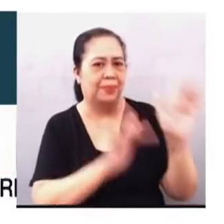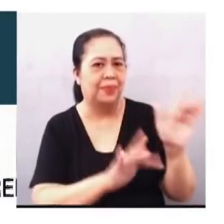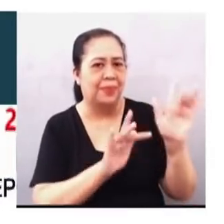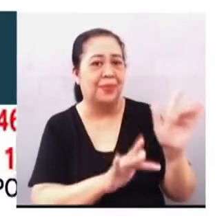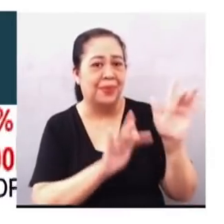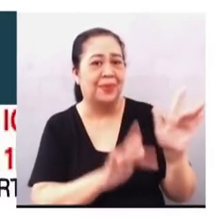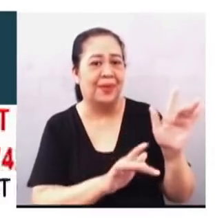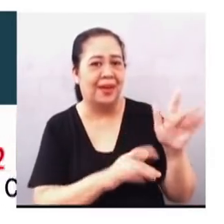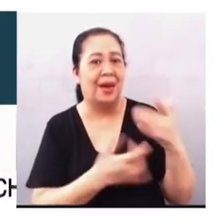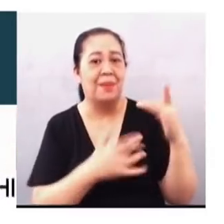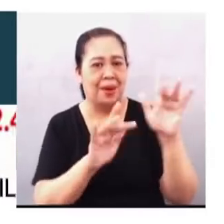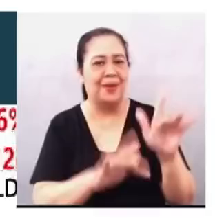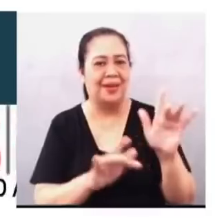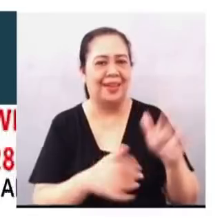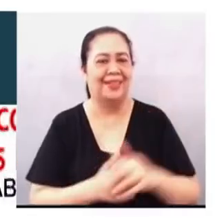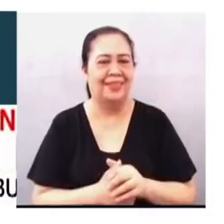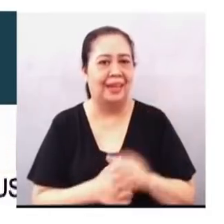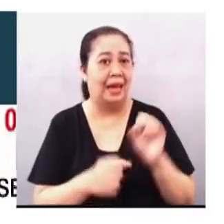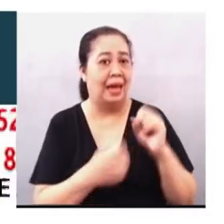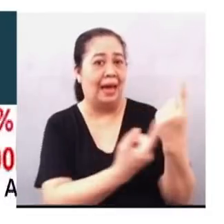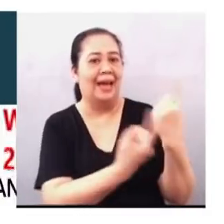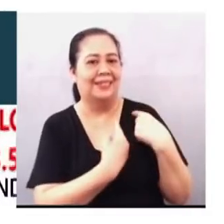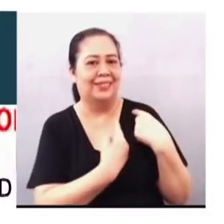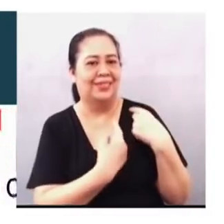na. Mm-hmm. And her answer was